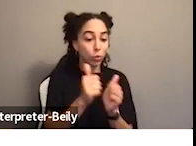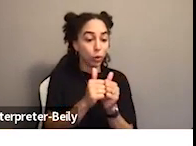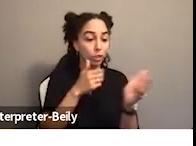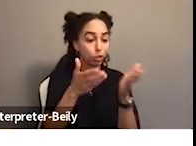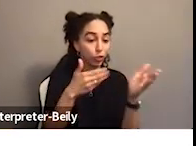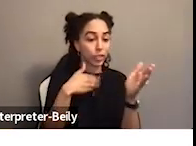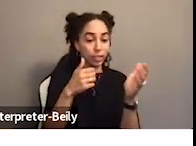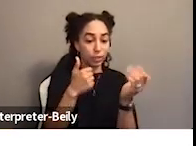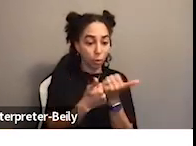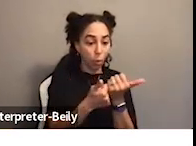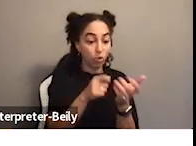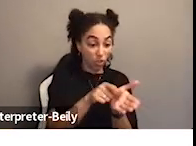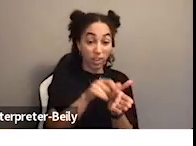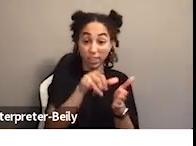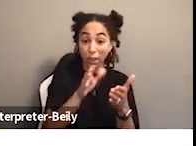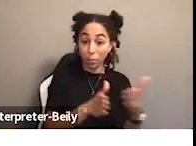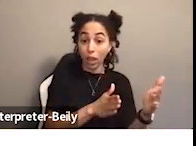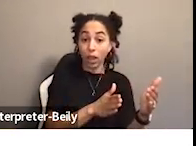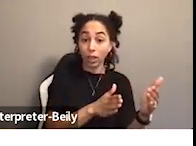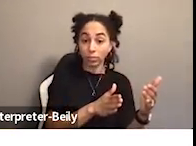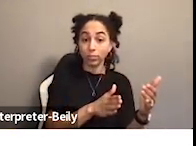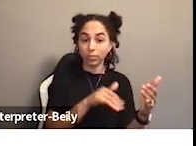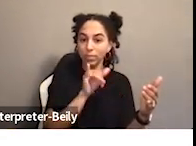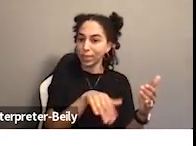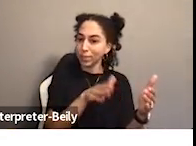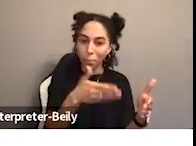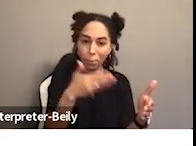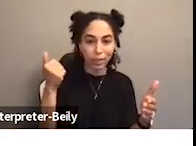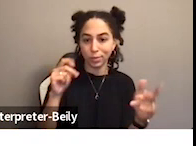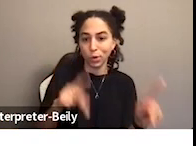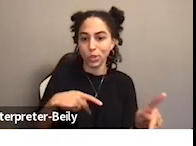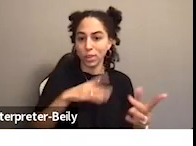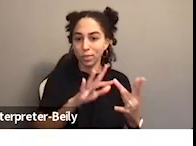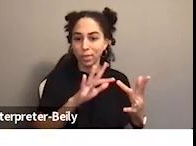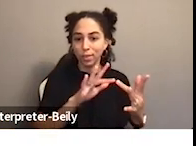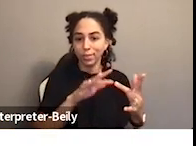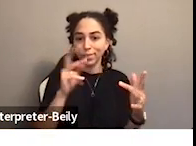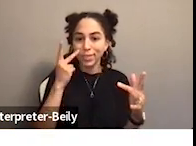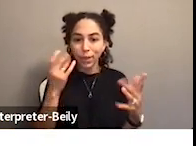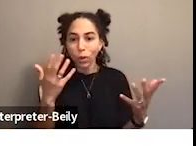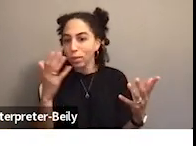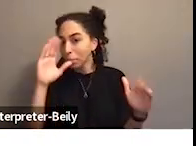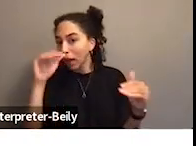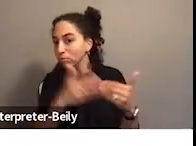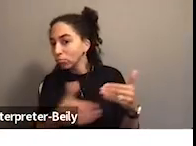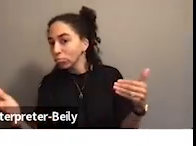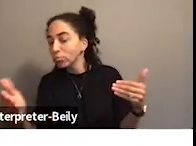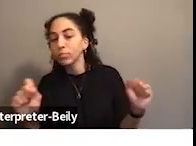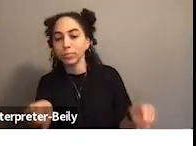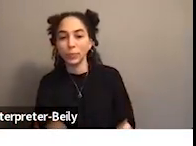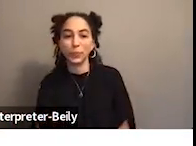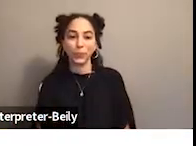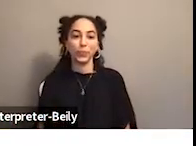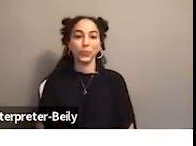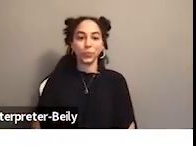that plan, assists with that. That's the best person you can reach out to see what you can expect moving forward.